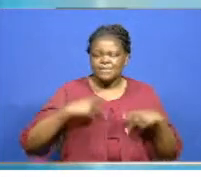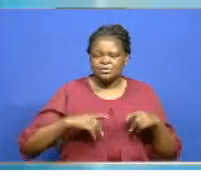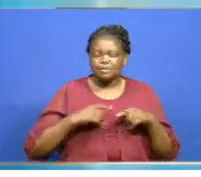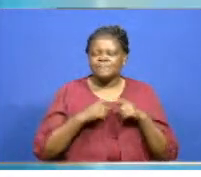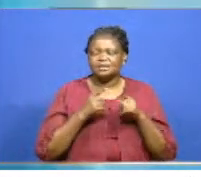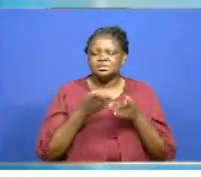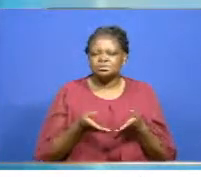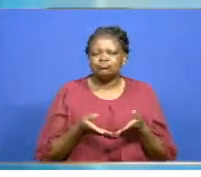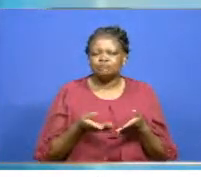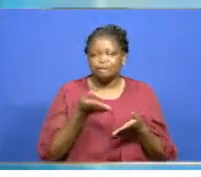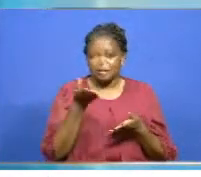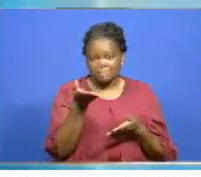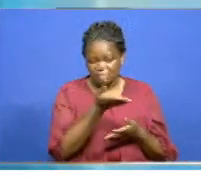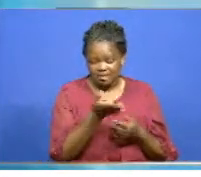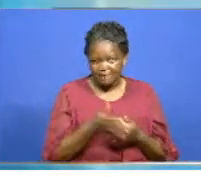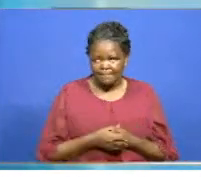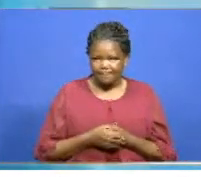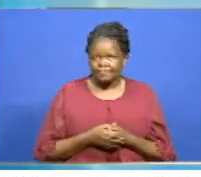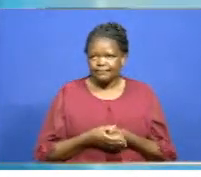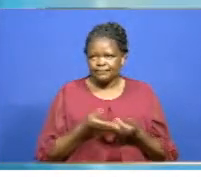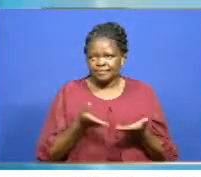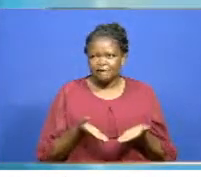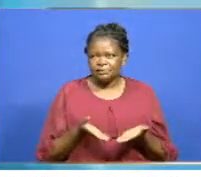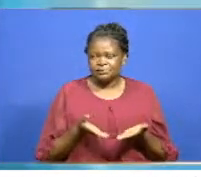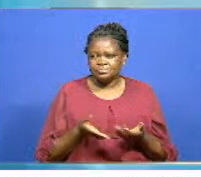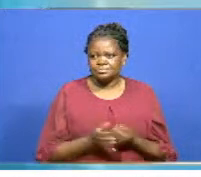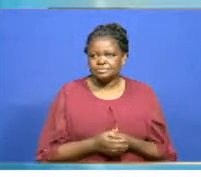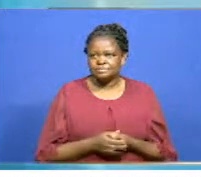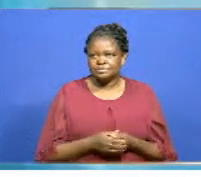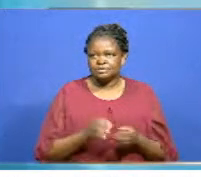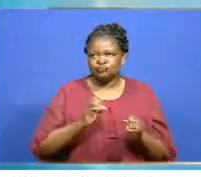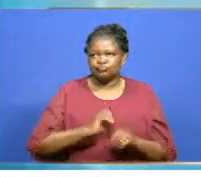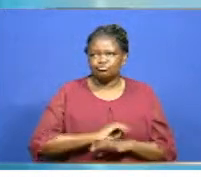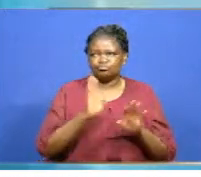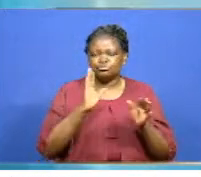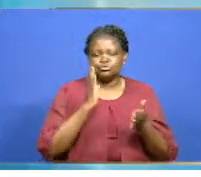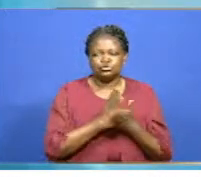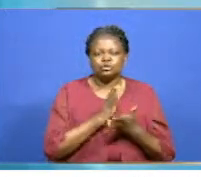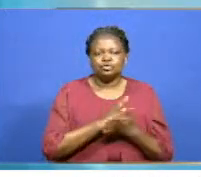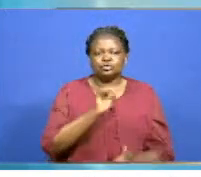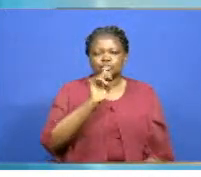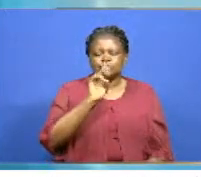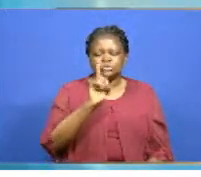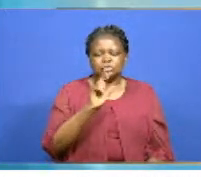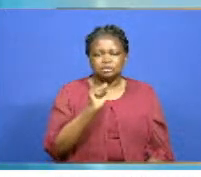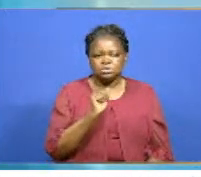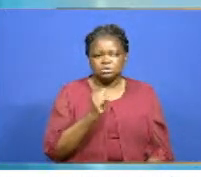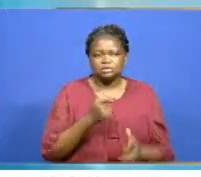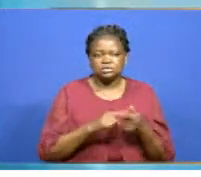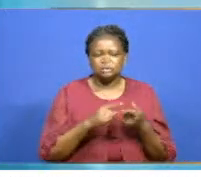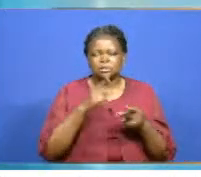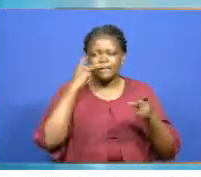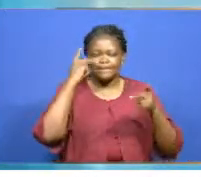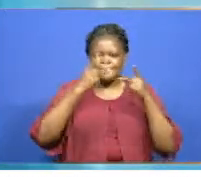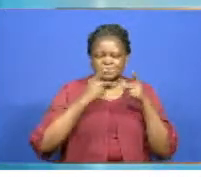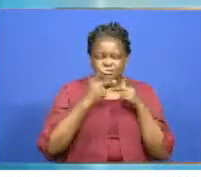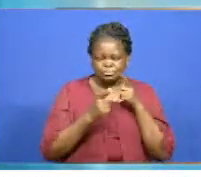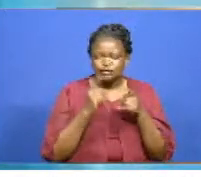now they are in the field. They are now in the mud. Clearly it is UDA. And the perception